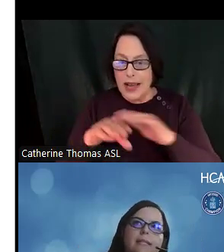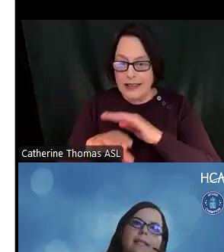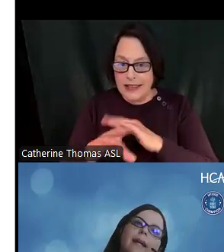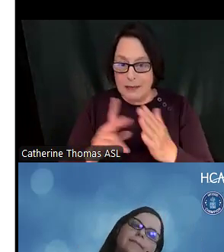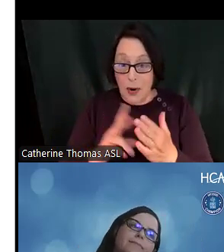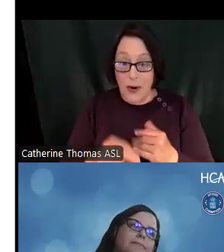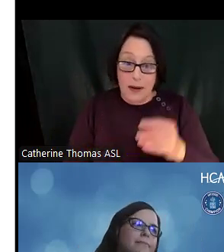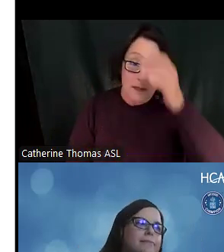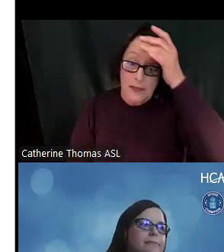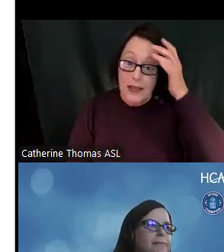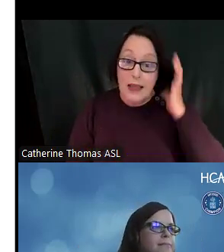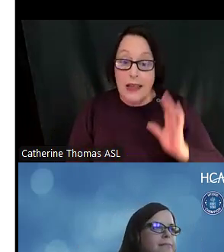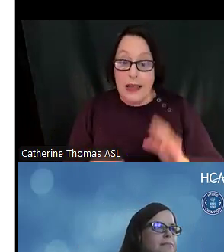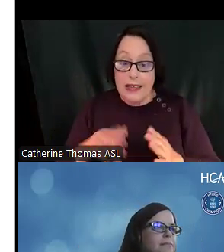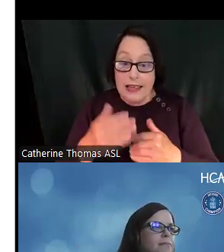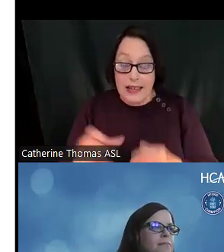Next slide.